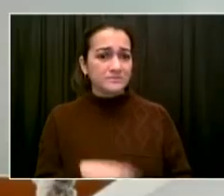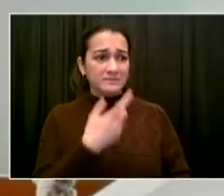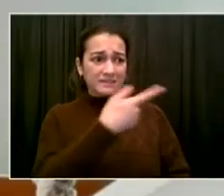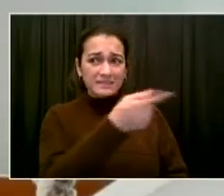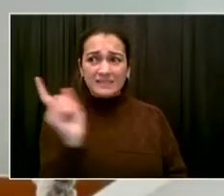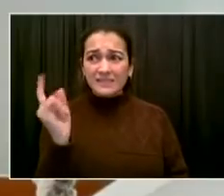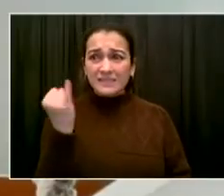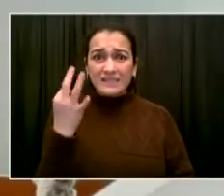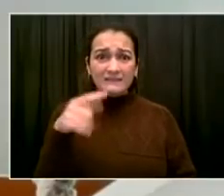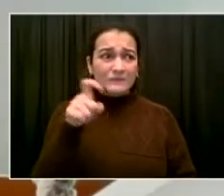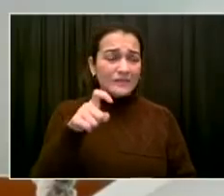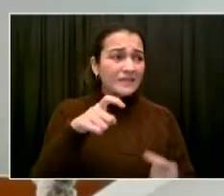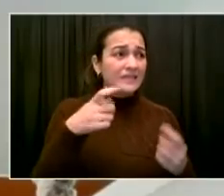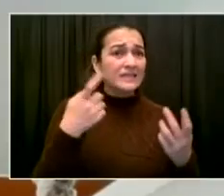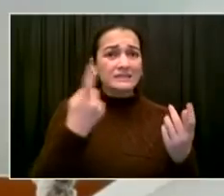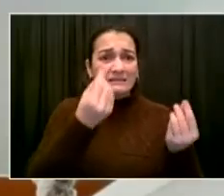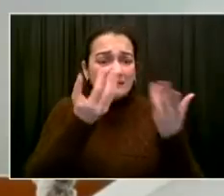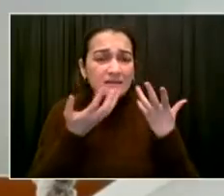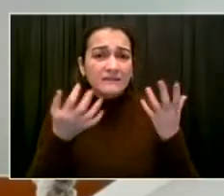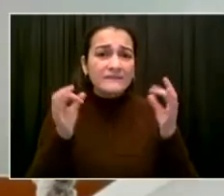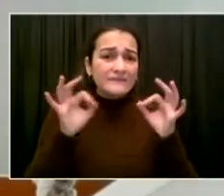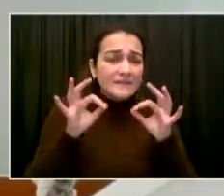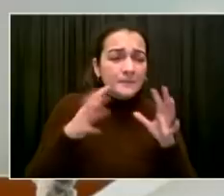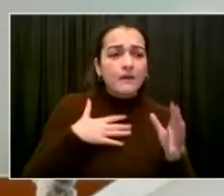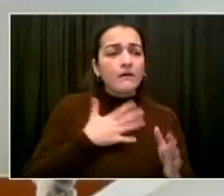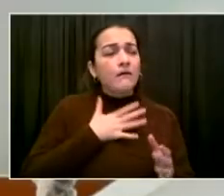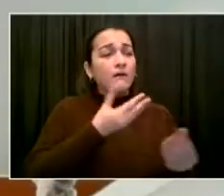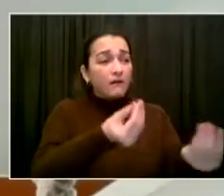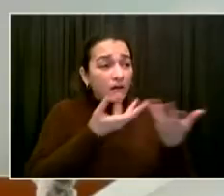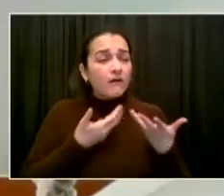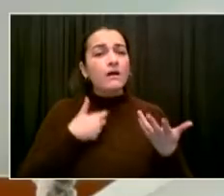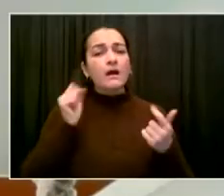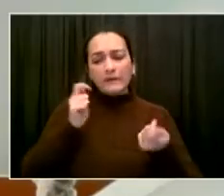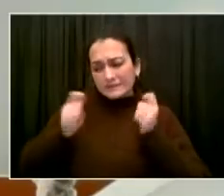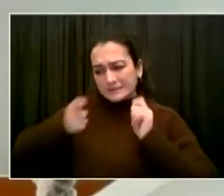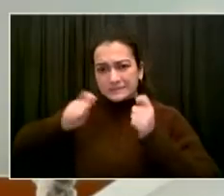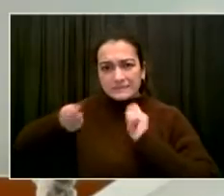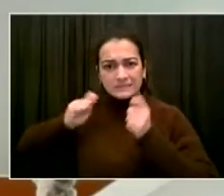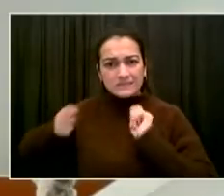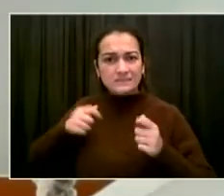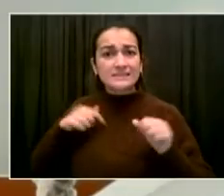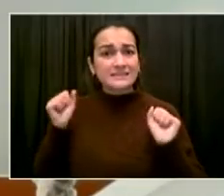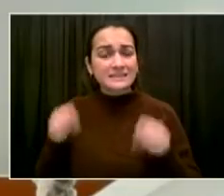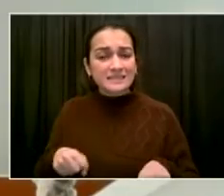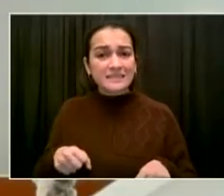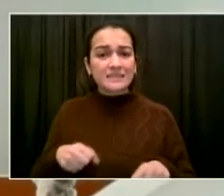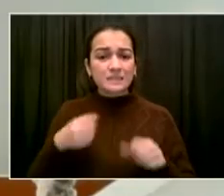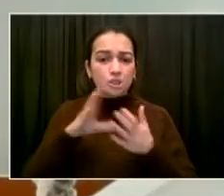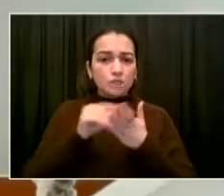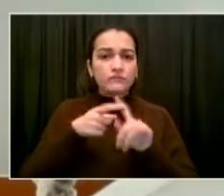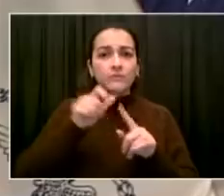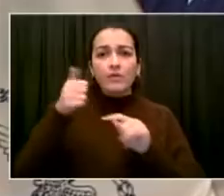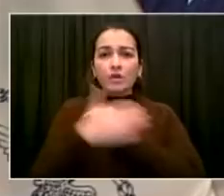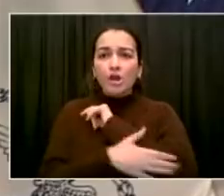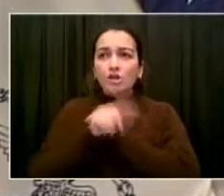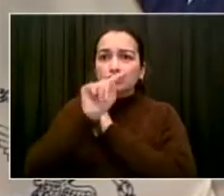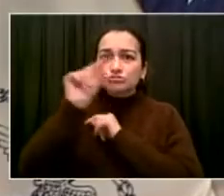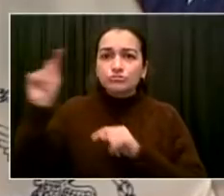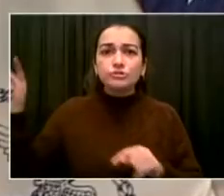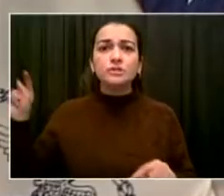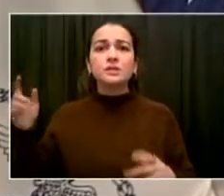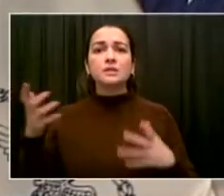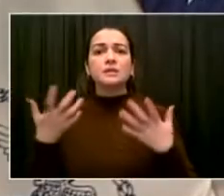more than most other countries per capita, more than most other big cities. But we want to meet New Yorkers where they are. So thank you. Thank you. Go ahead,